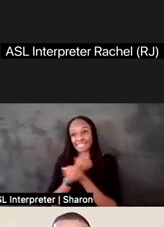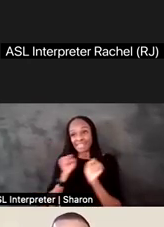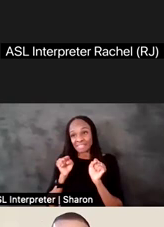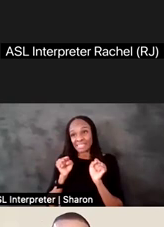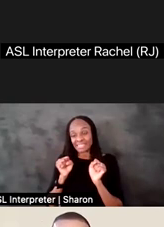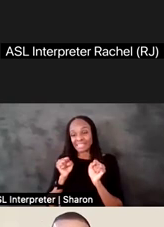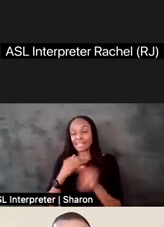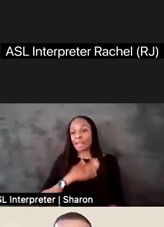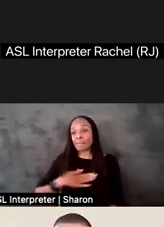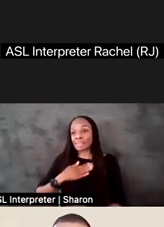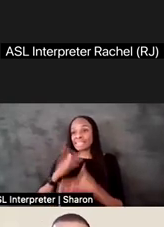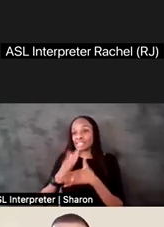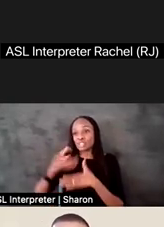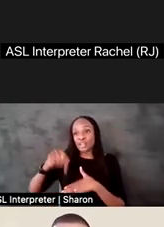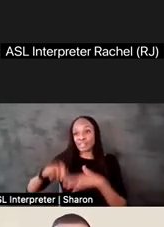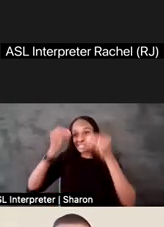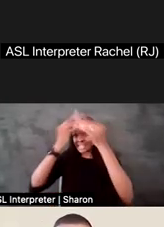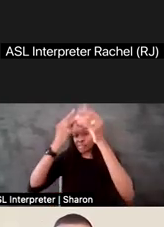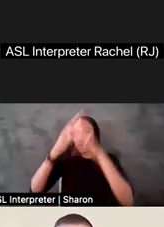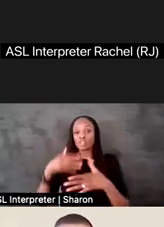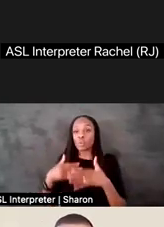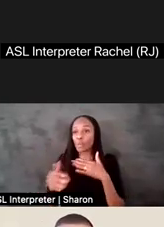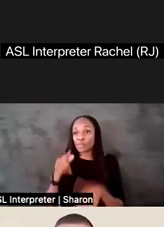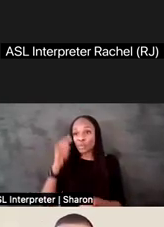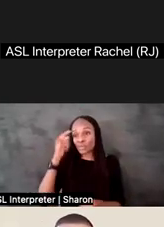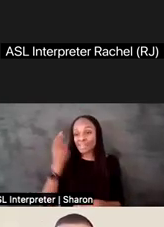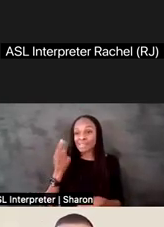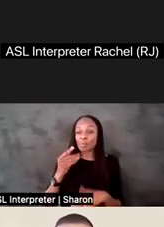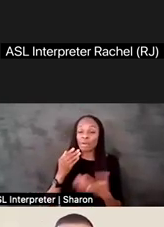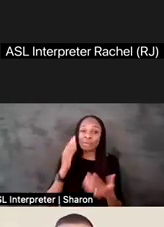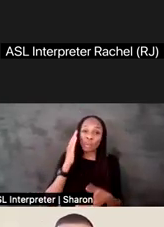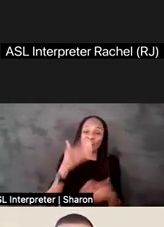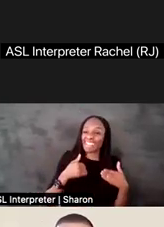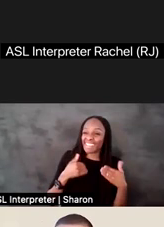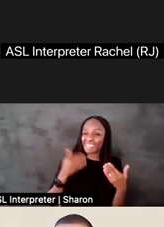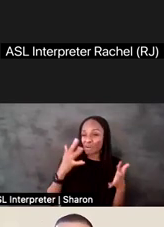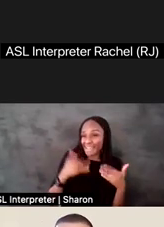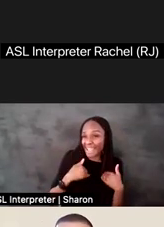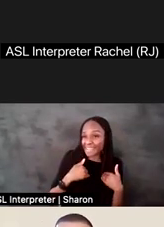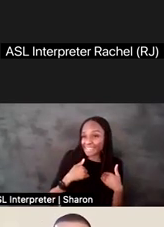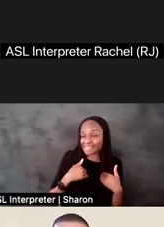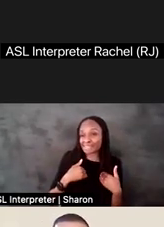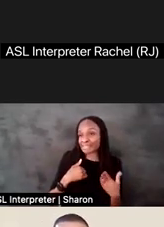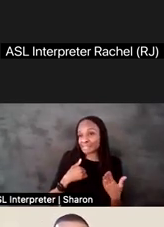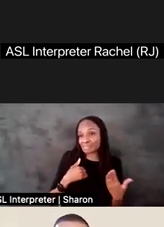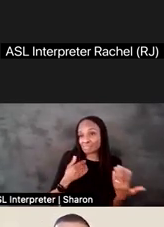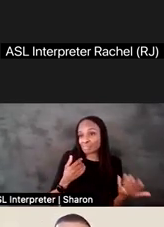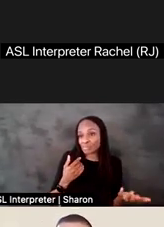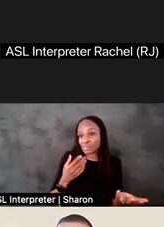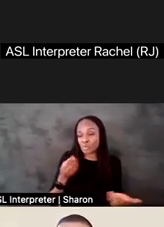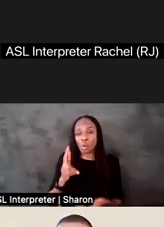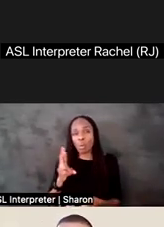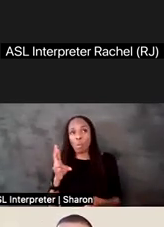share the information. Whether you think somebody may have it already or think that they